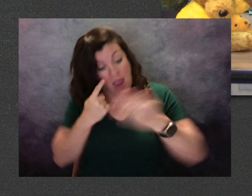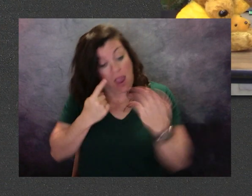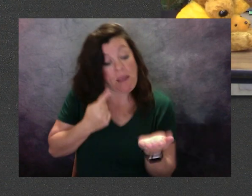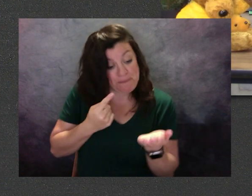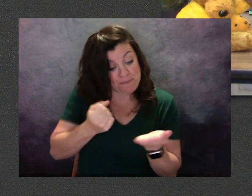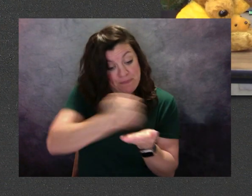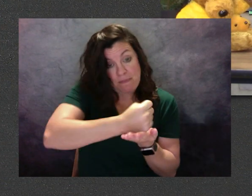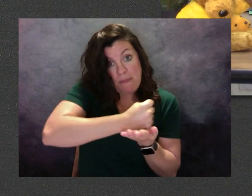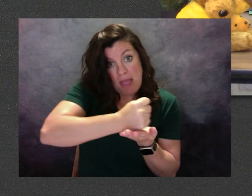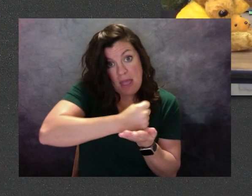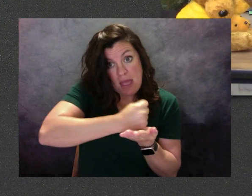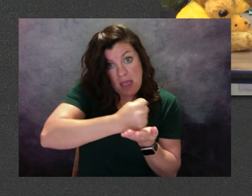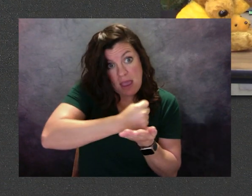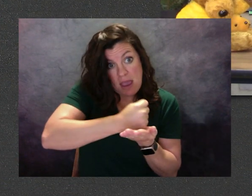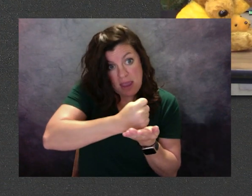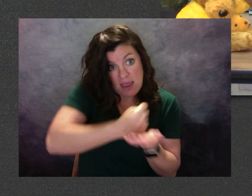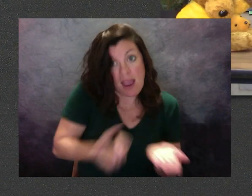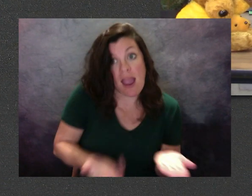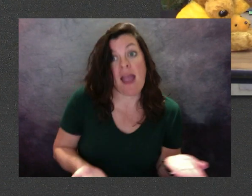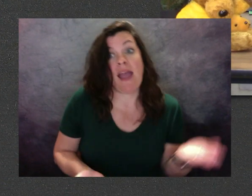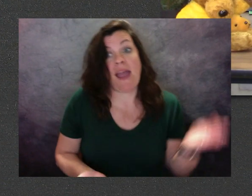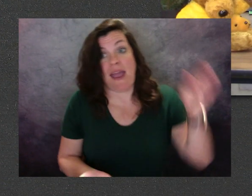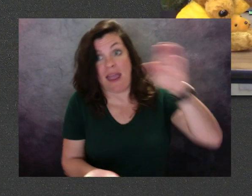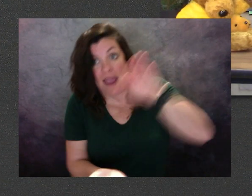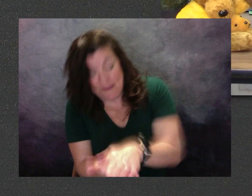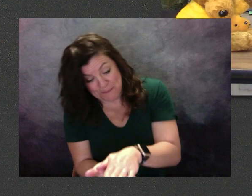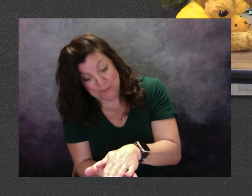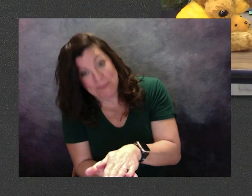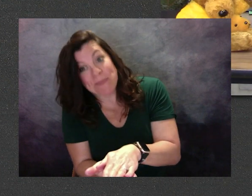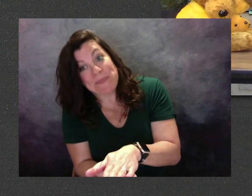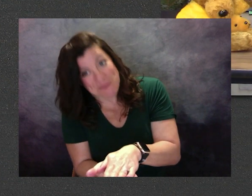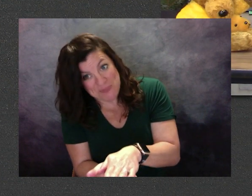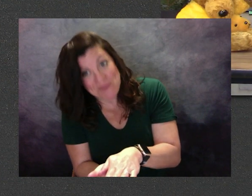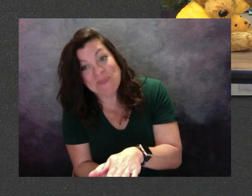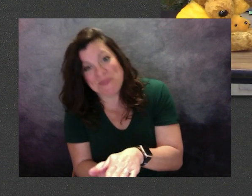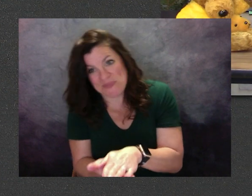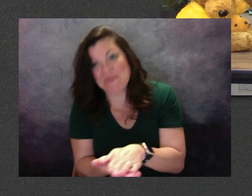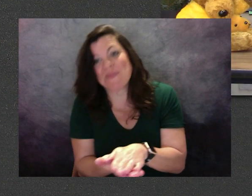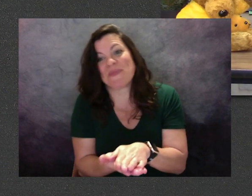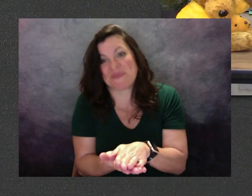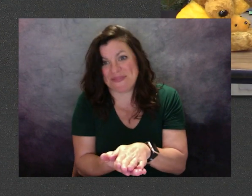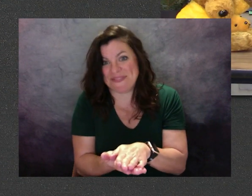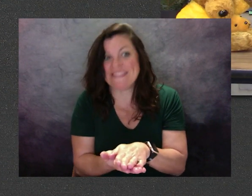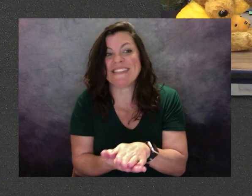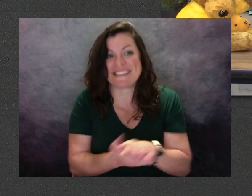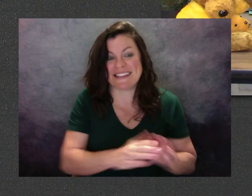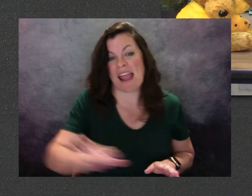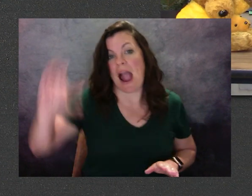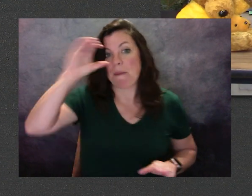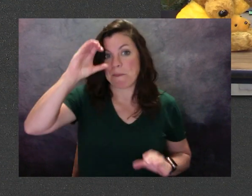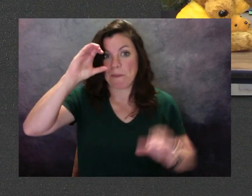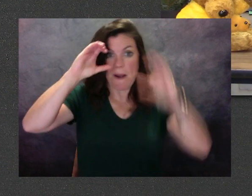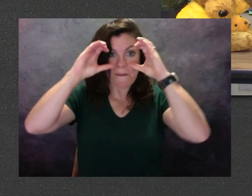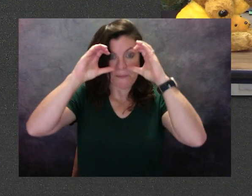up top. See, there's my flap. I'm gonna glue them up top where our eyeballs